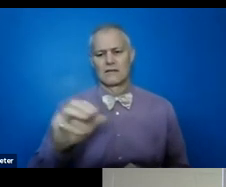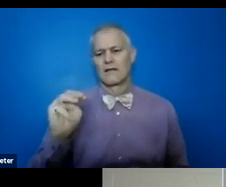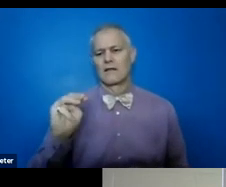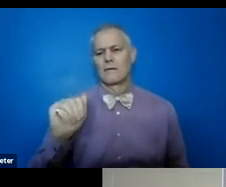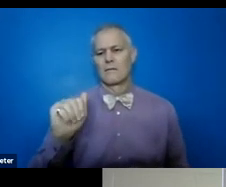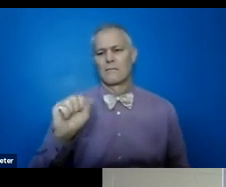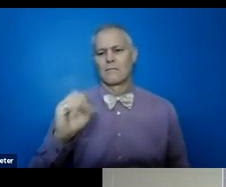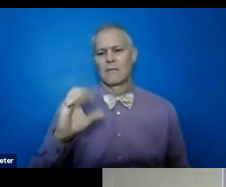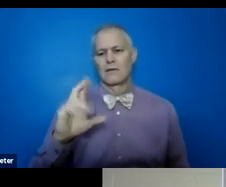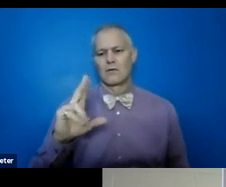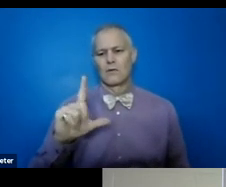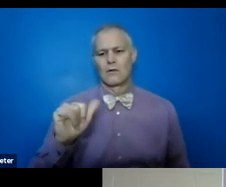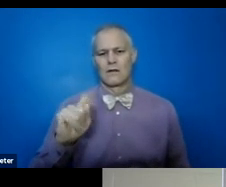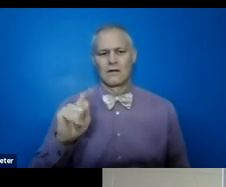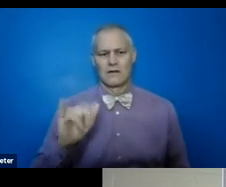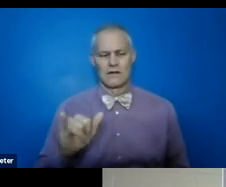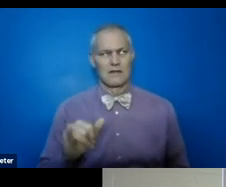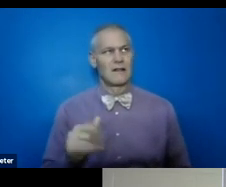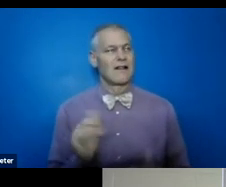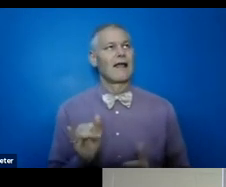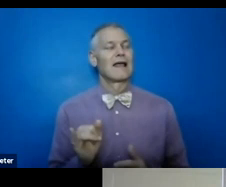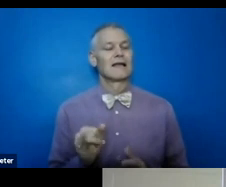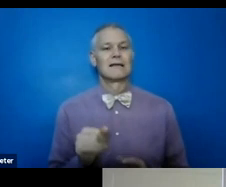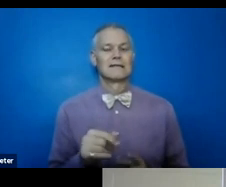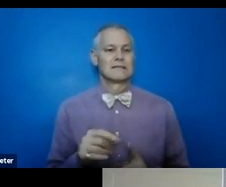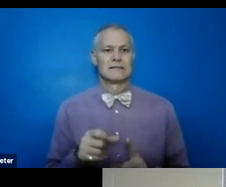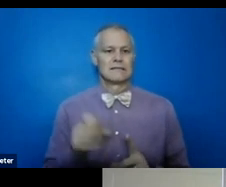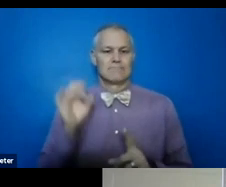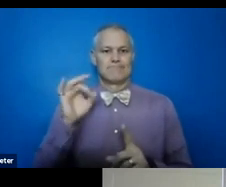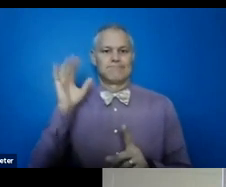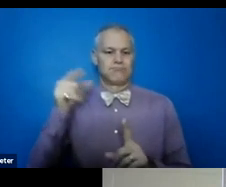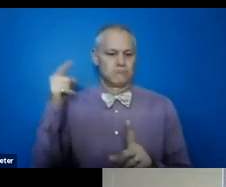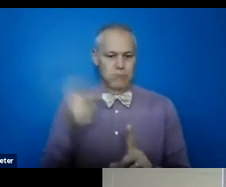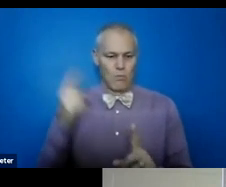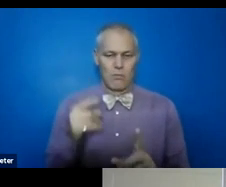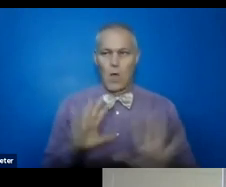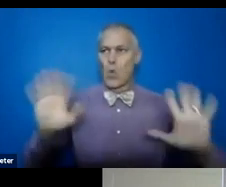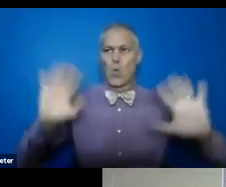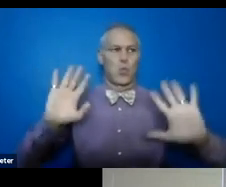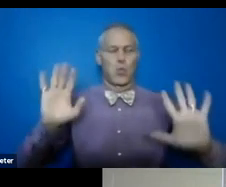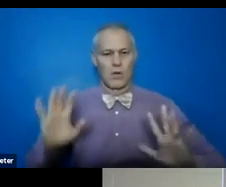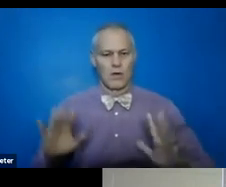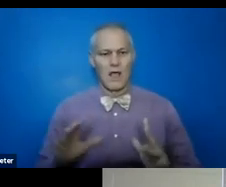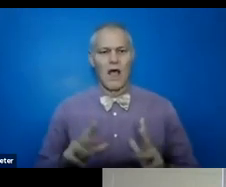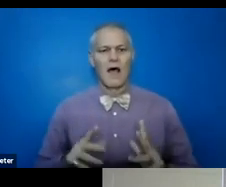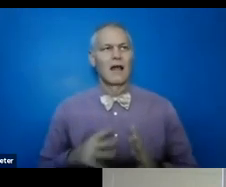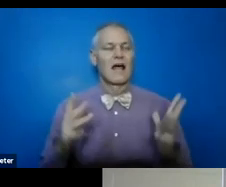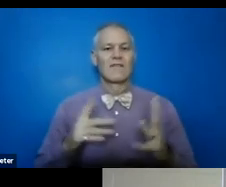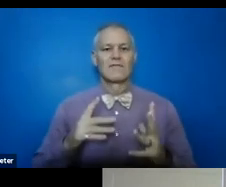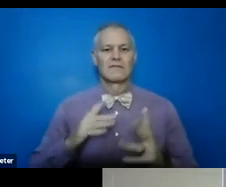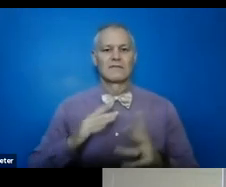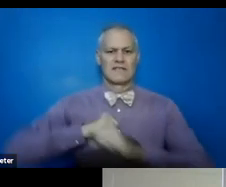kind of what, like a lightning rod kind of thing in our society now, where it inspires actually a lot of defensiveness as much